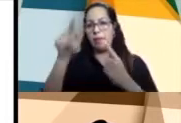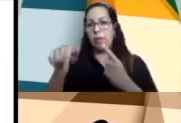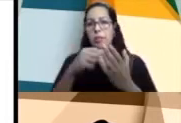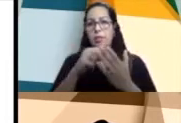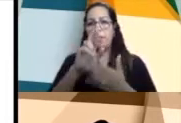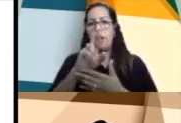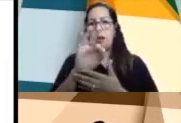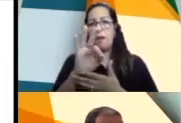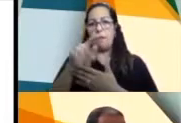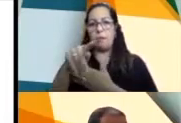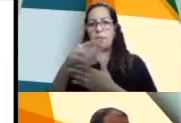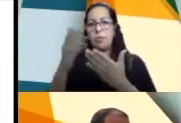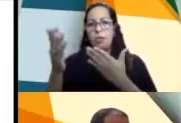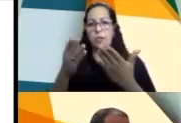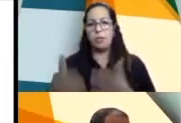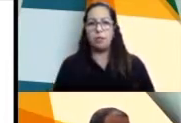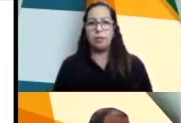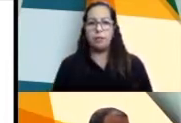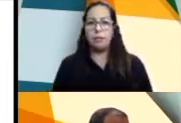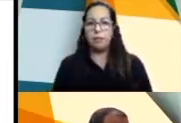RFP and services.